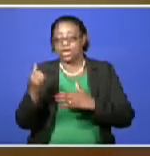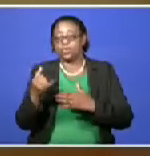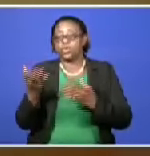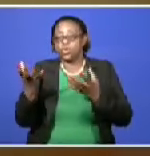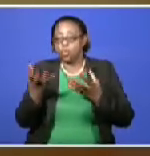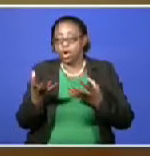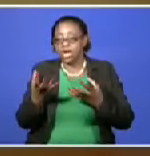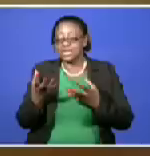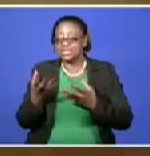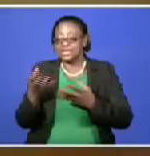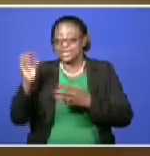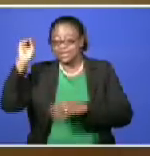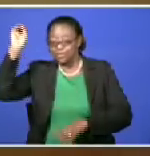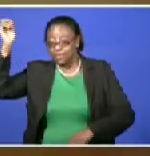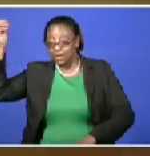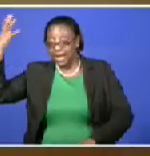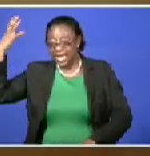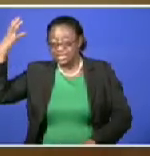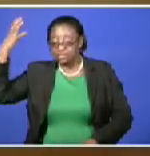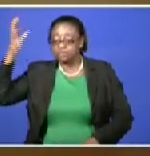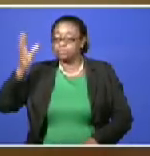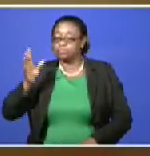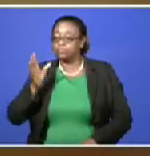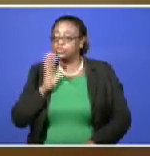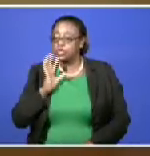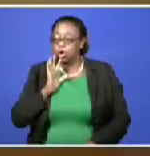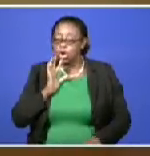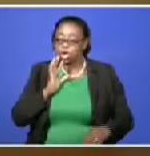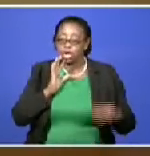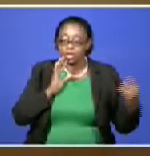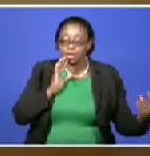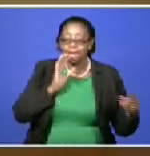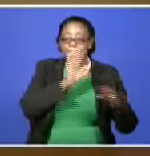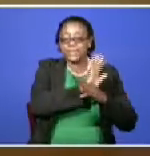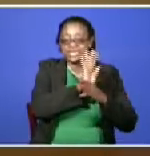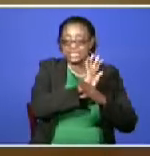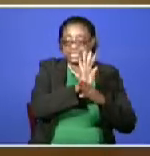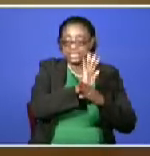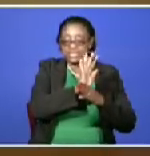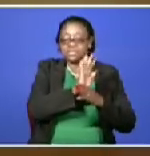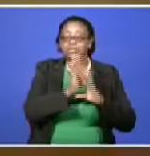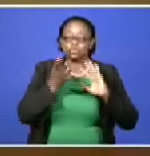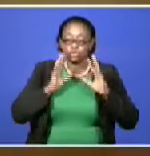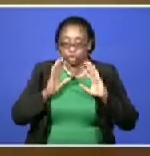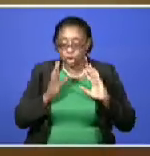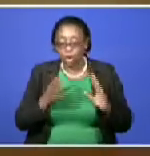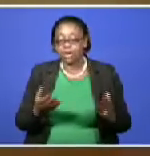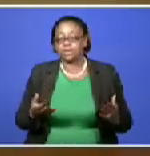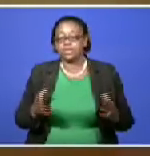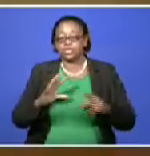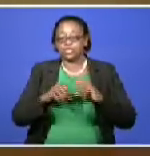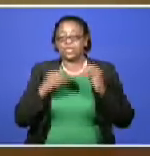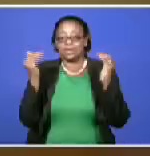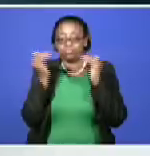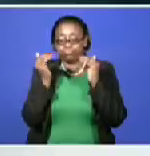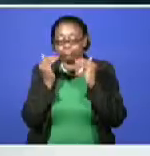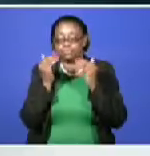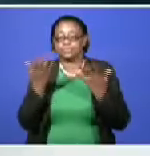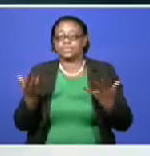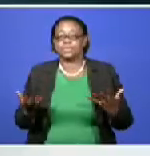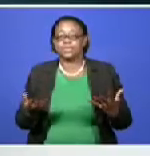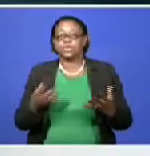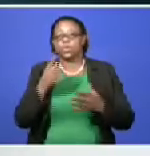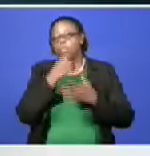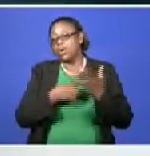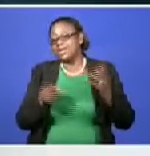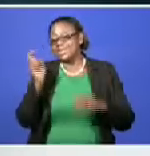to talk. We know that they are continuing to talk. And we're hopeful that there's going to be an amicable, fair resolution. Well, what needs to